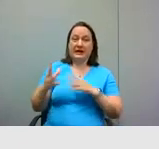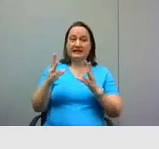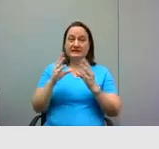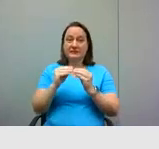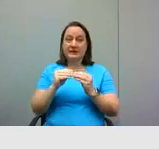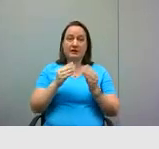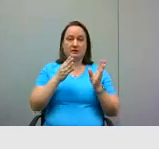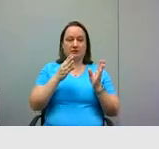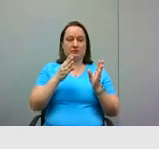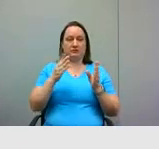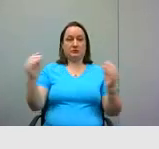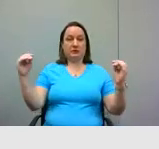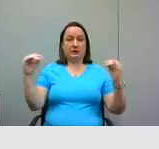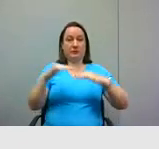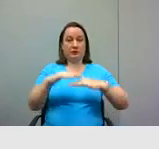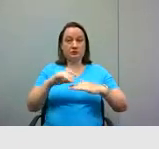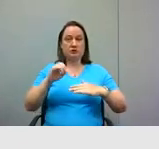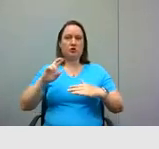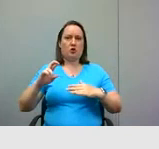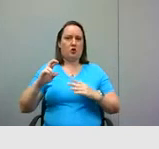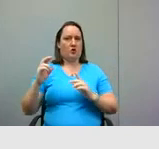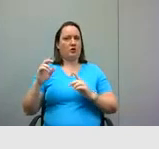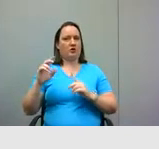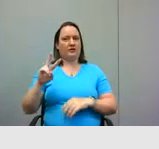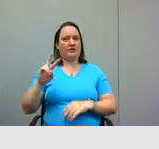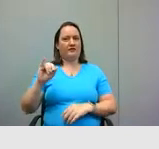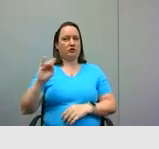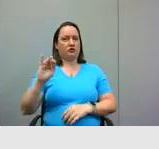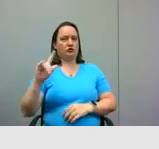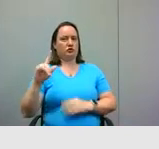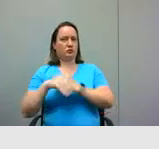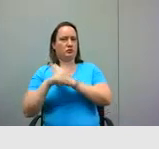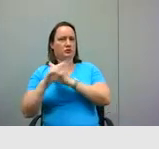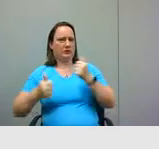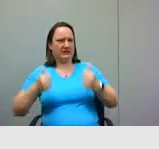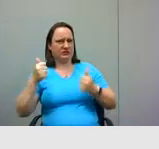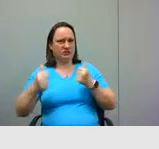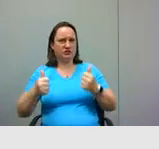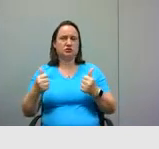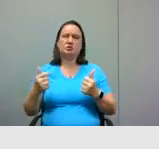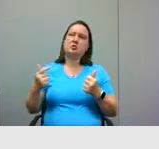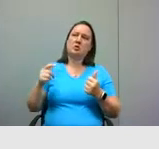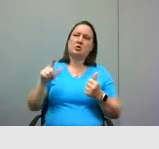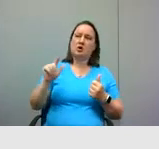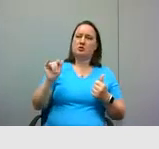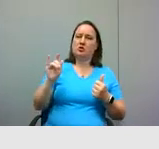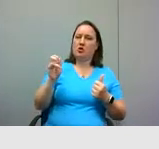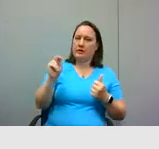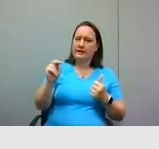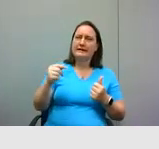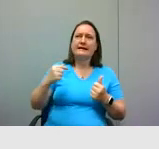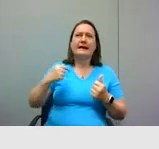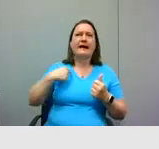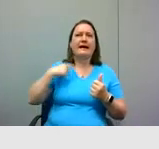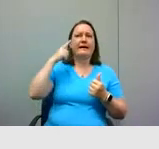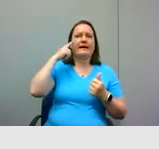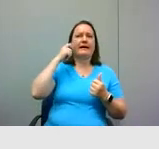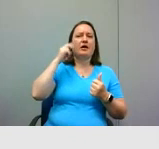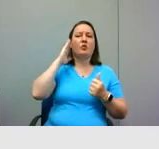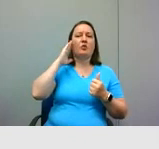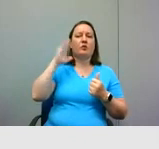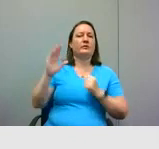virtual unless the state of emergency for some reason expires, which is what allows you to